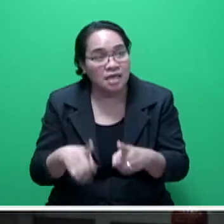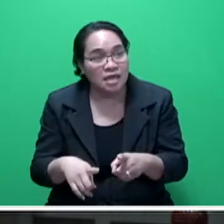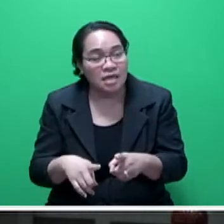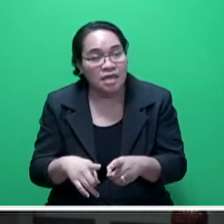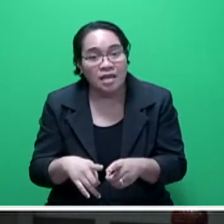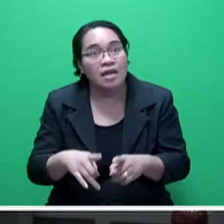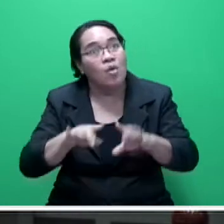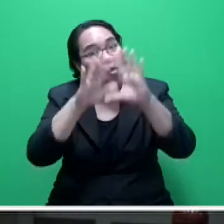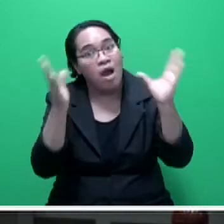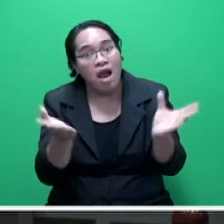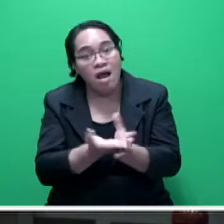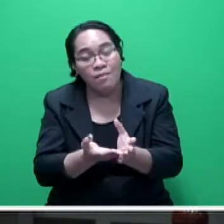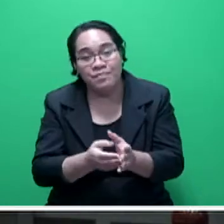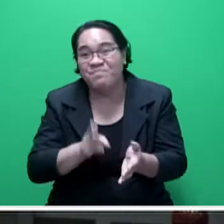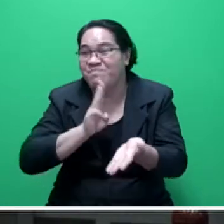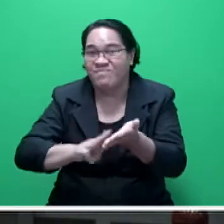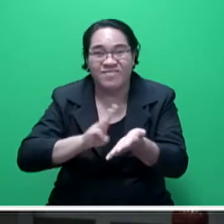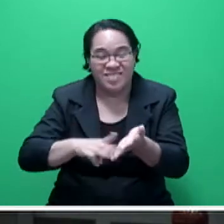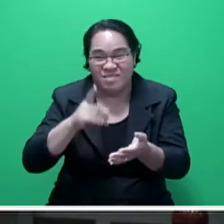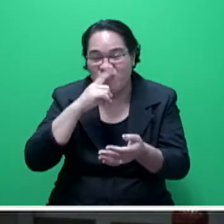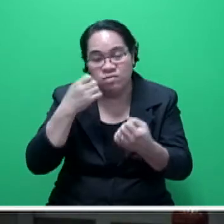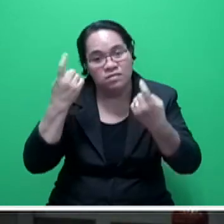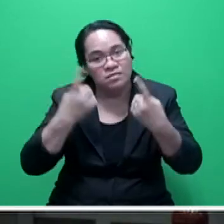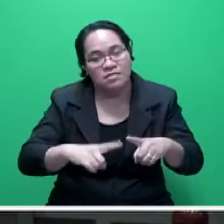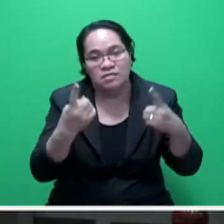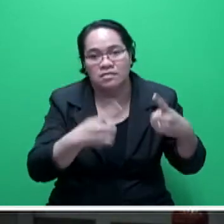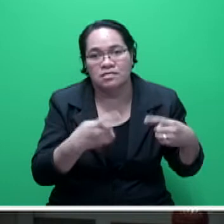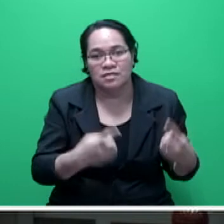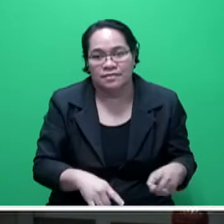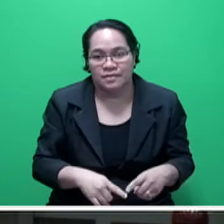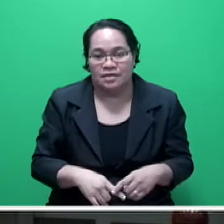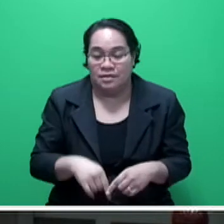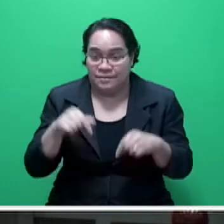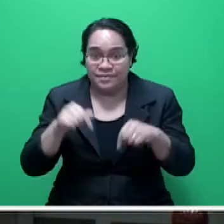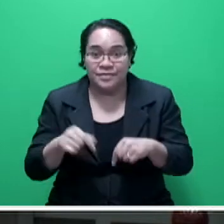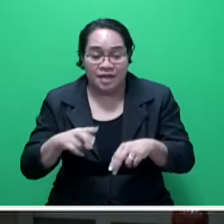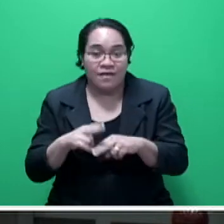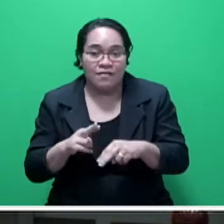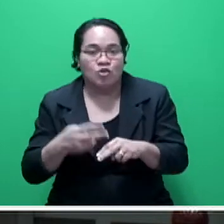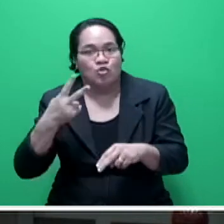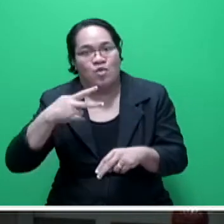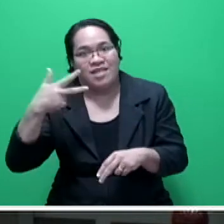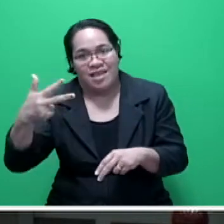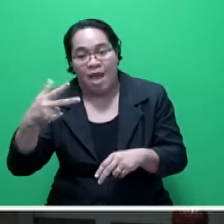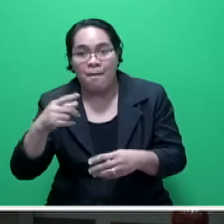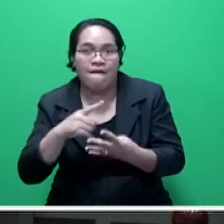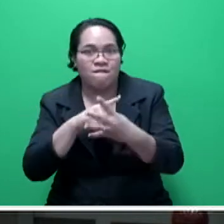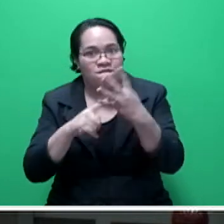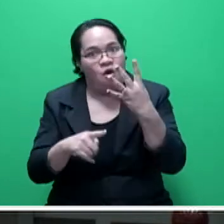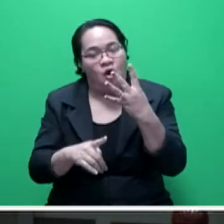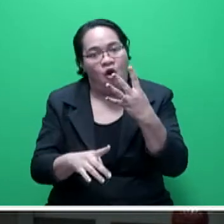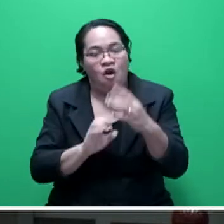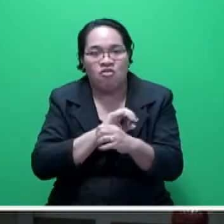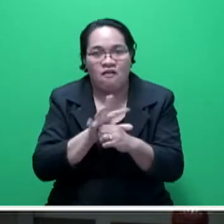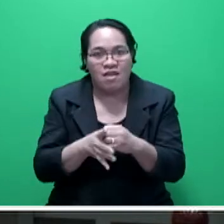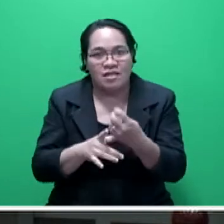million. I'd like to brief this August House on our stats. We've had 28 cases. At the moment, there's only 4 active cases.